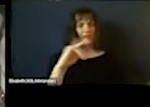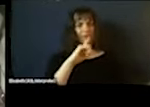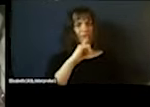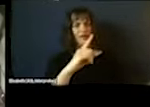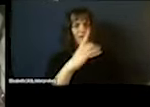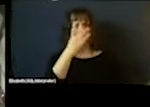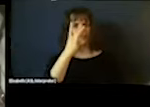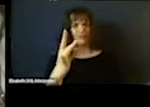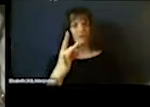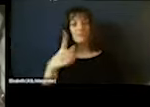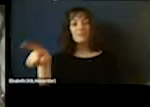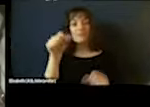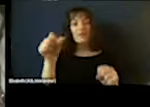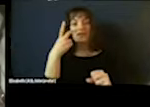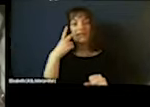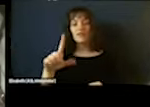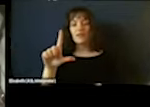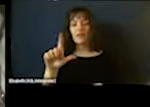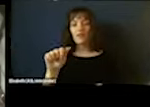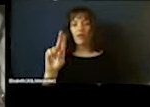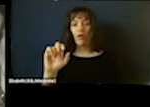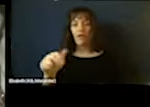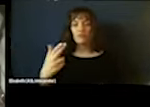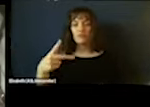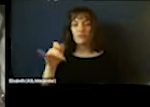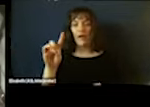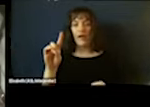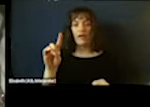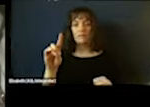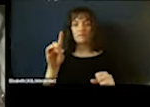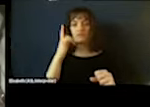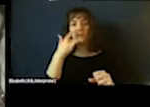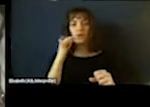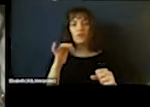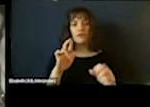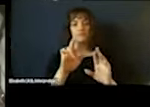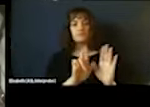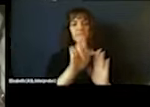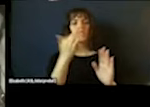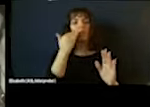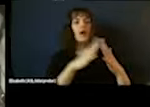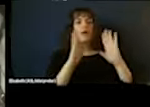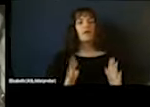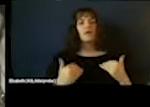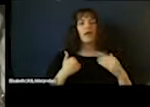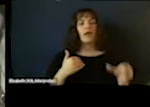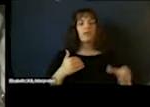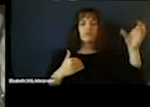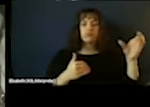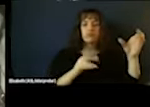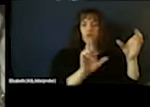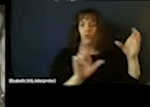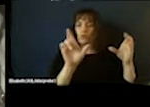and of course, American launch pad, they always have a kind of hallway from the tower to the rocket, even